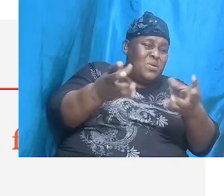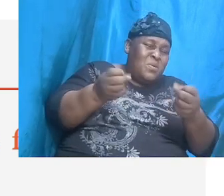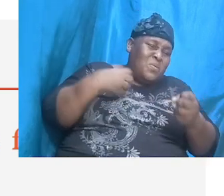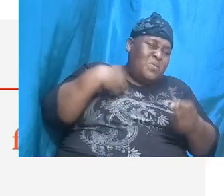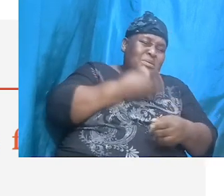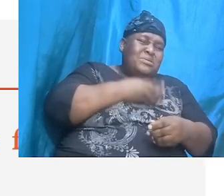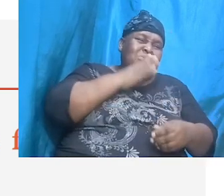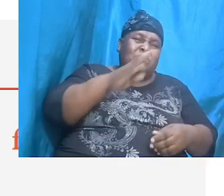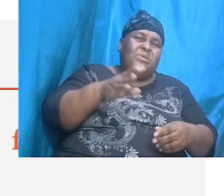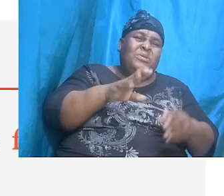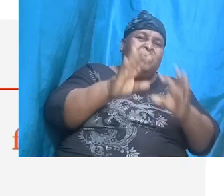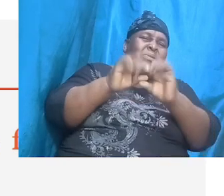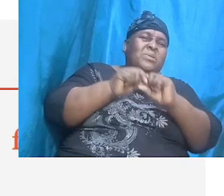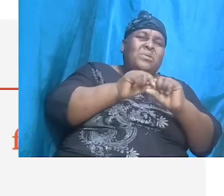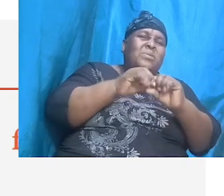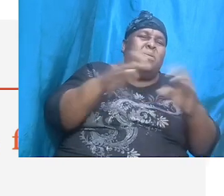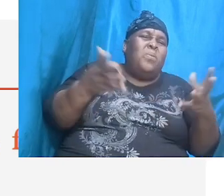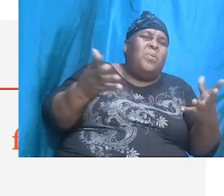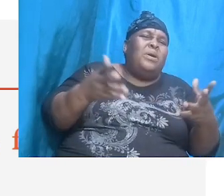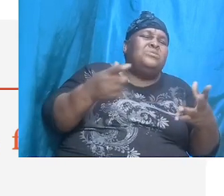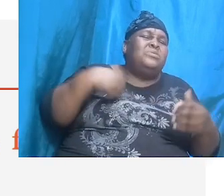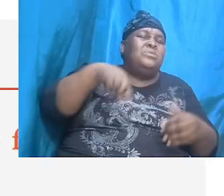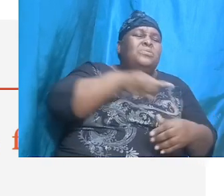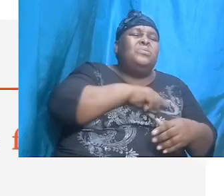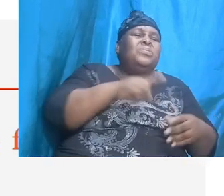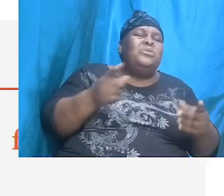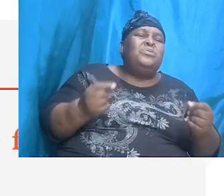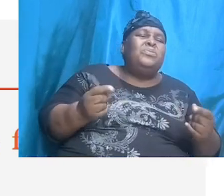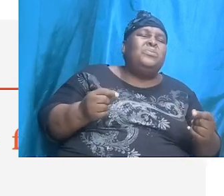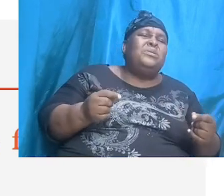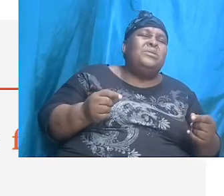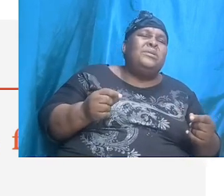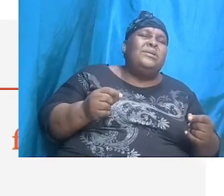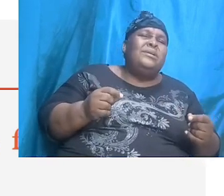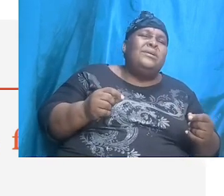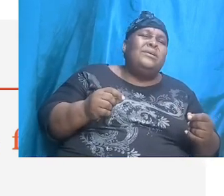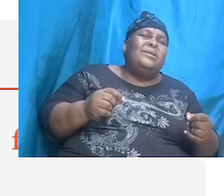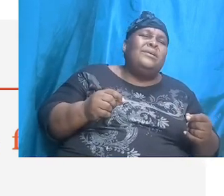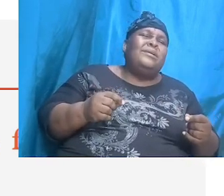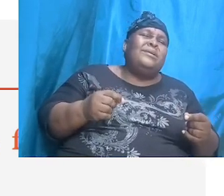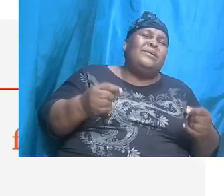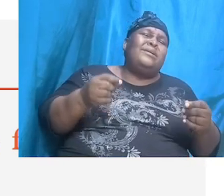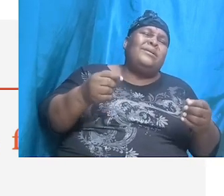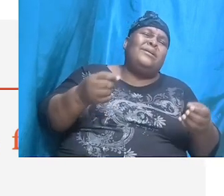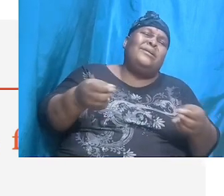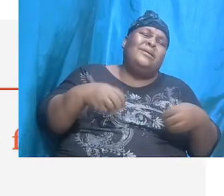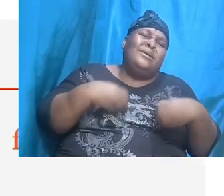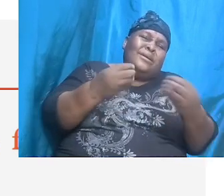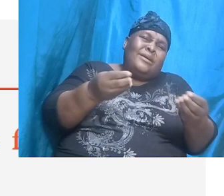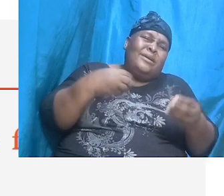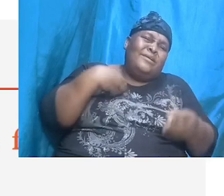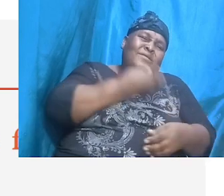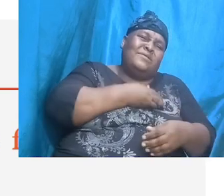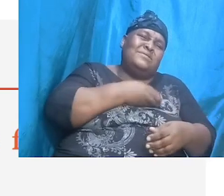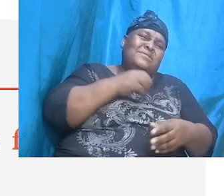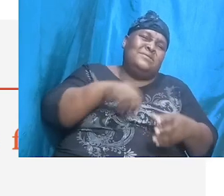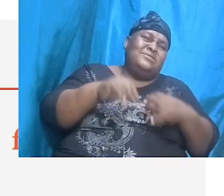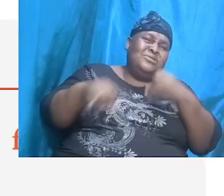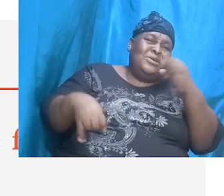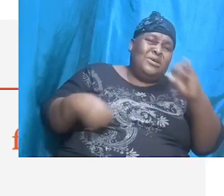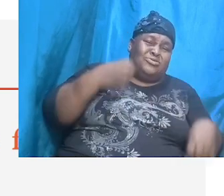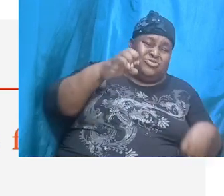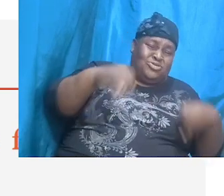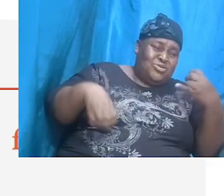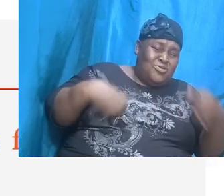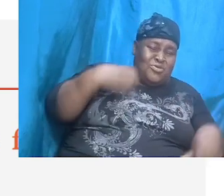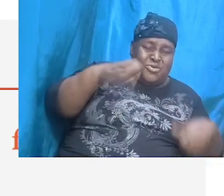to be united in what we are doing. It gives us this enjoyable feeling. Praise God. Because no longer